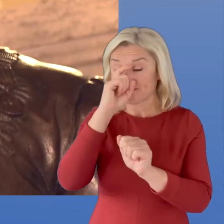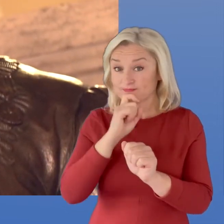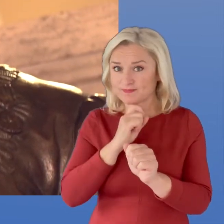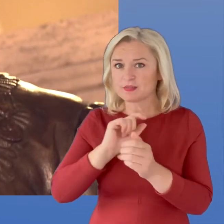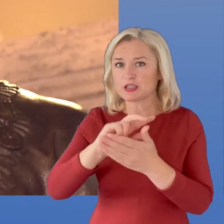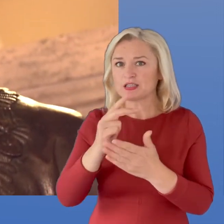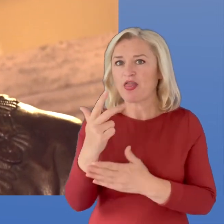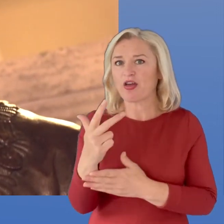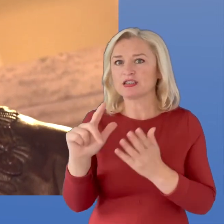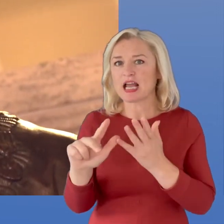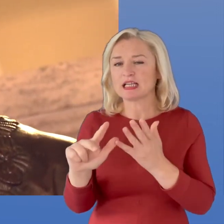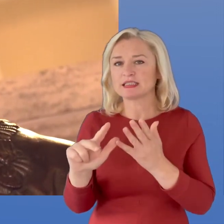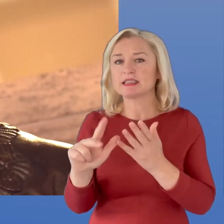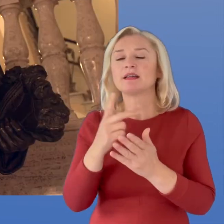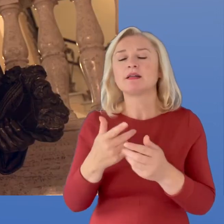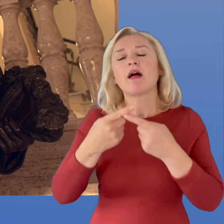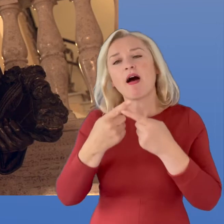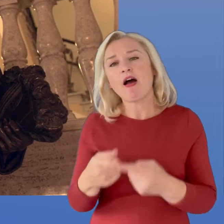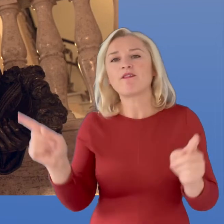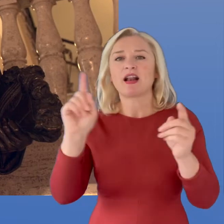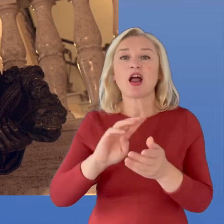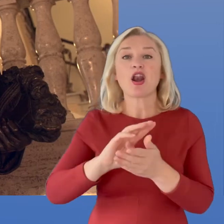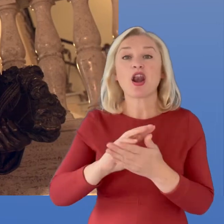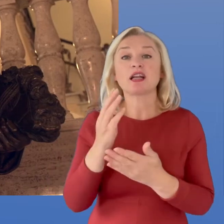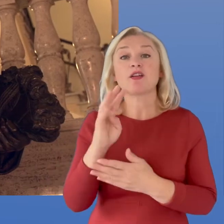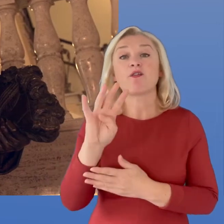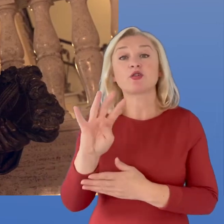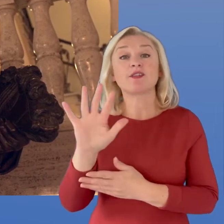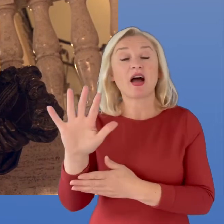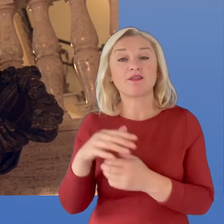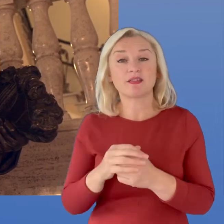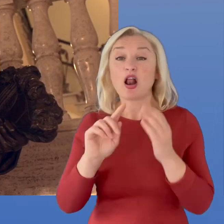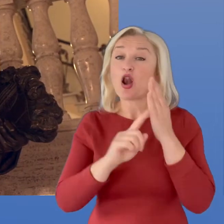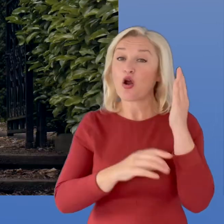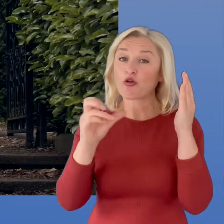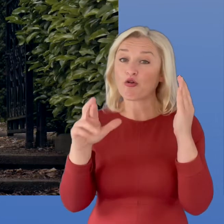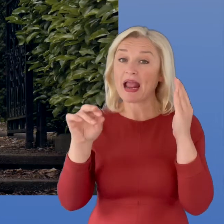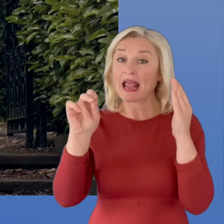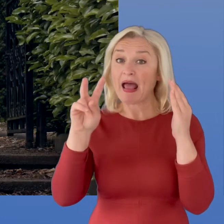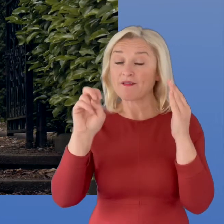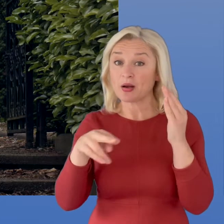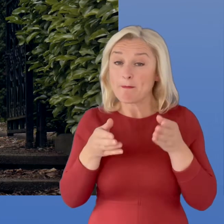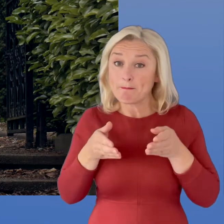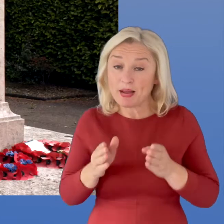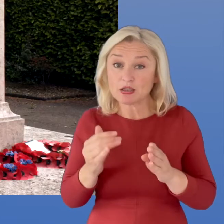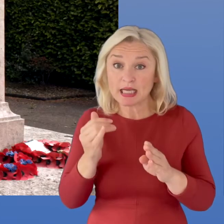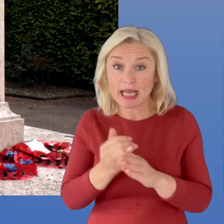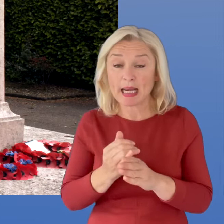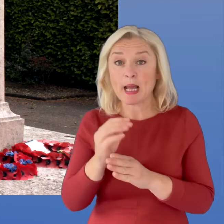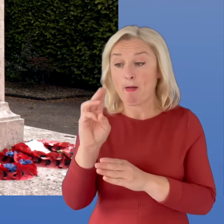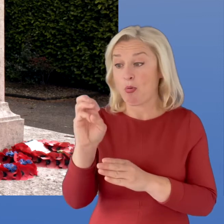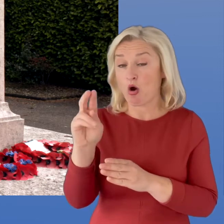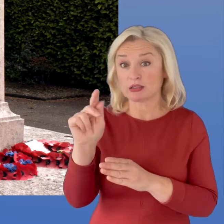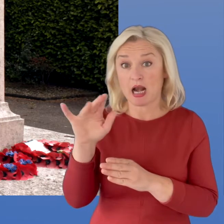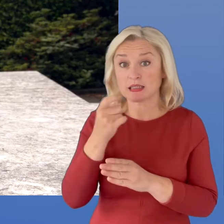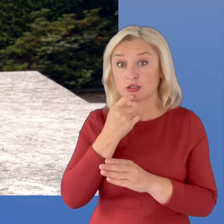Craigavon was sculpted in 1938 and unveiled in Parliament buildings in 1945. Lord Craigavon and his wife are